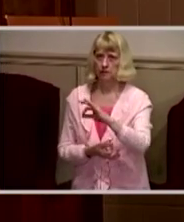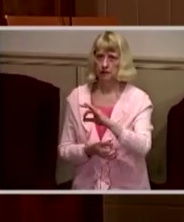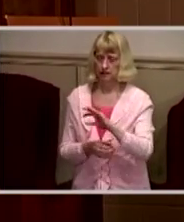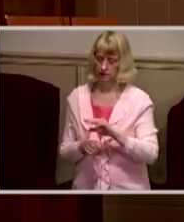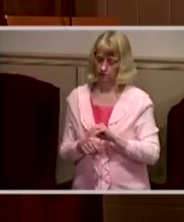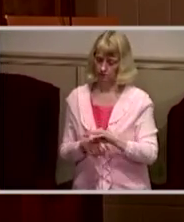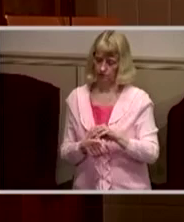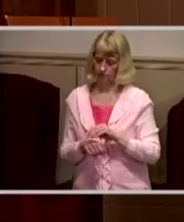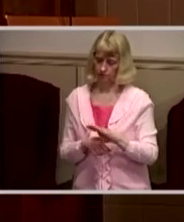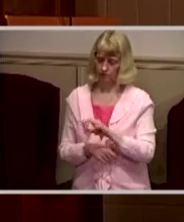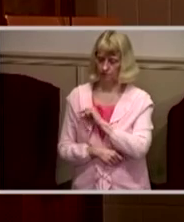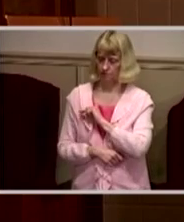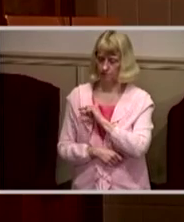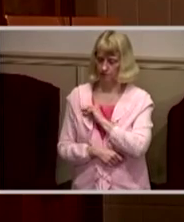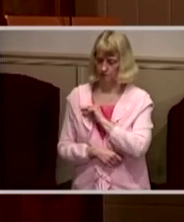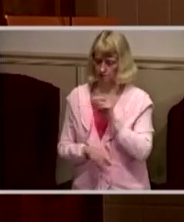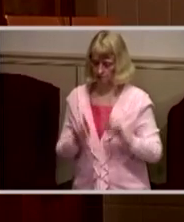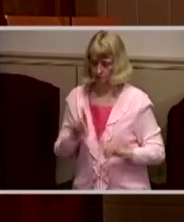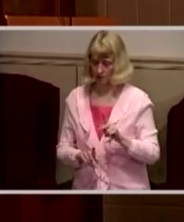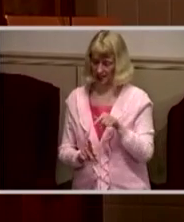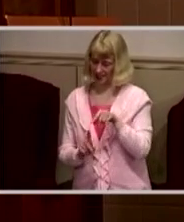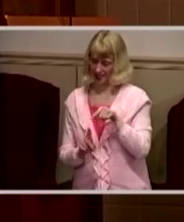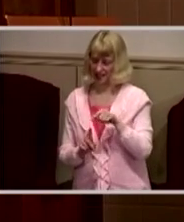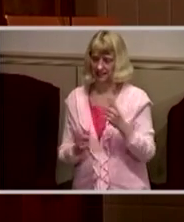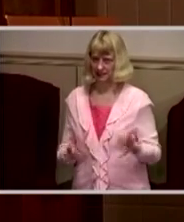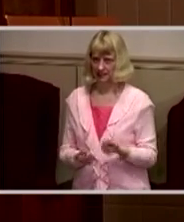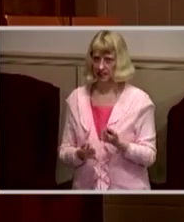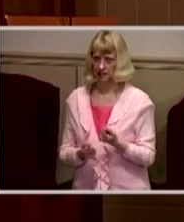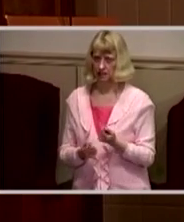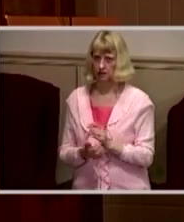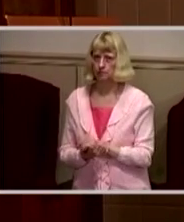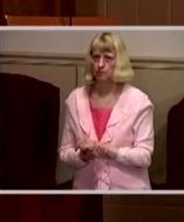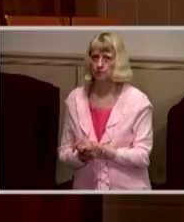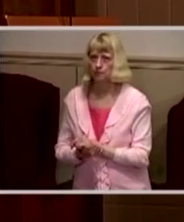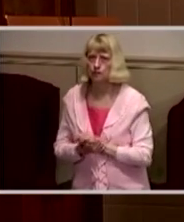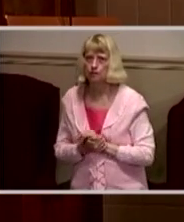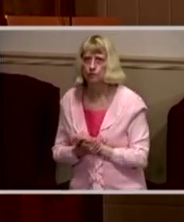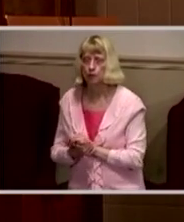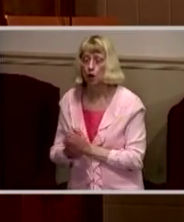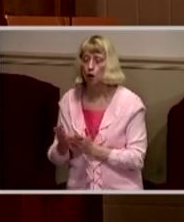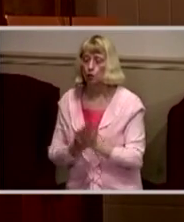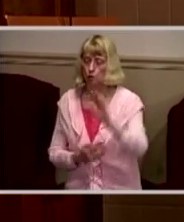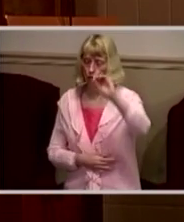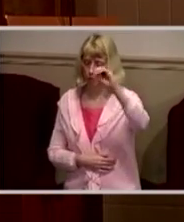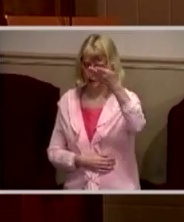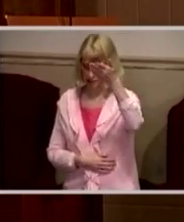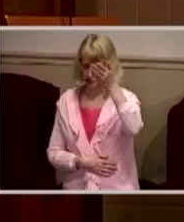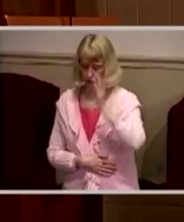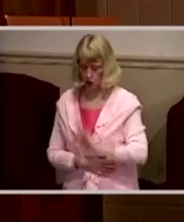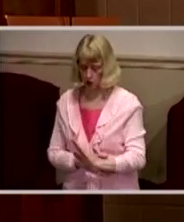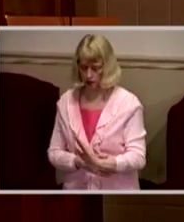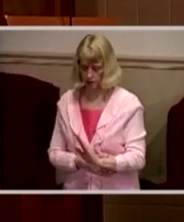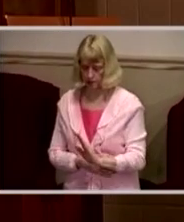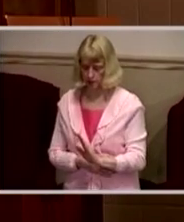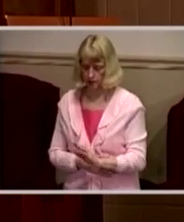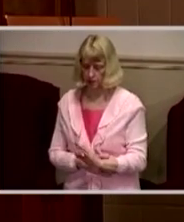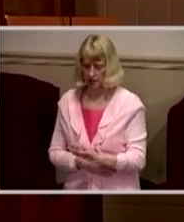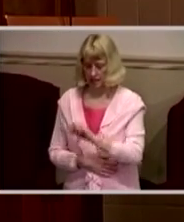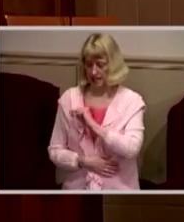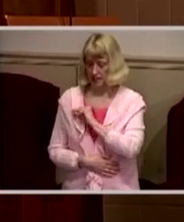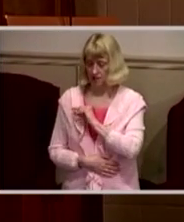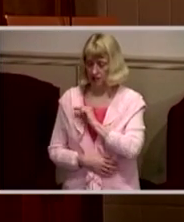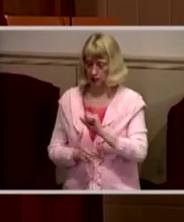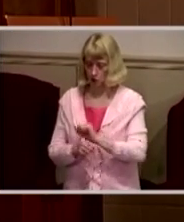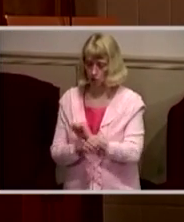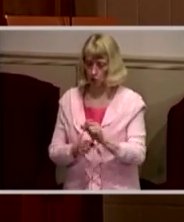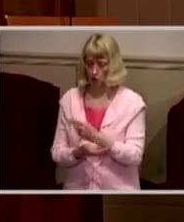convincing us or convicting mankind of sin. Think of that. Through the grace of God, there is the convicting